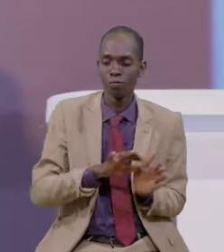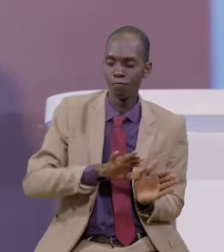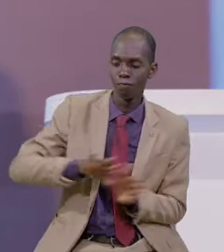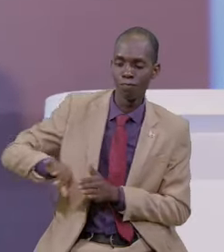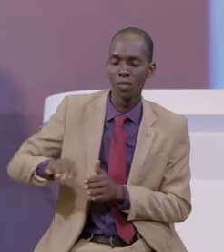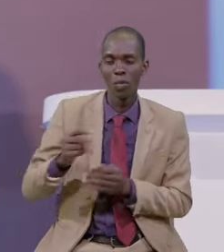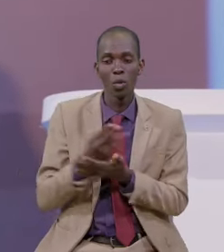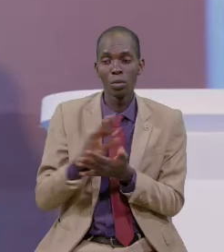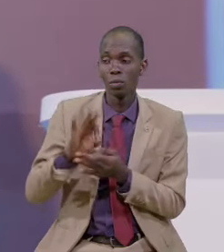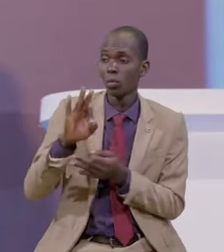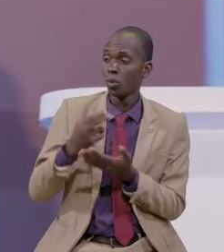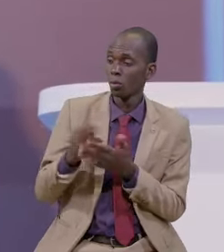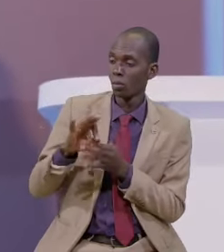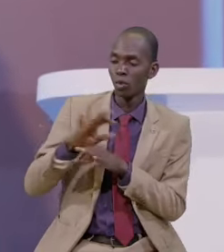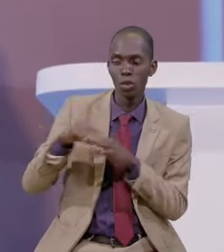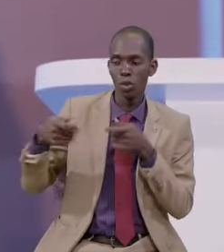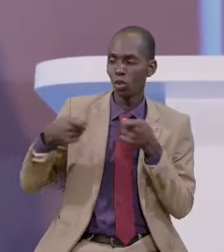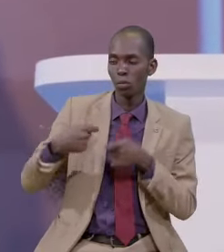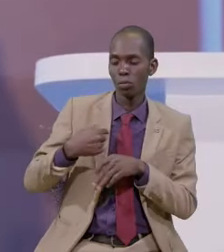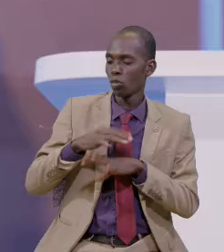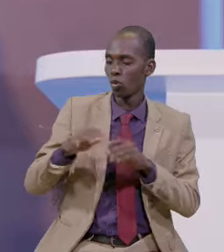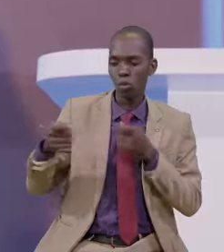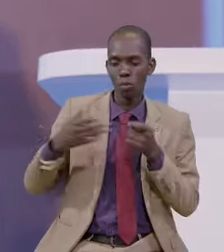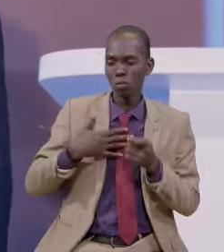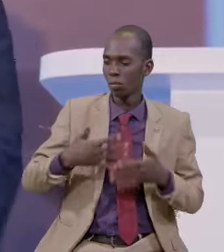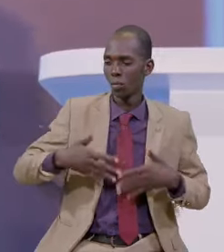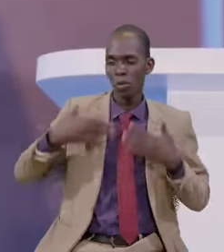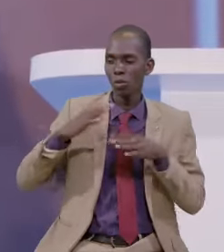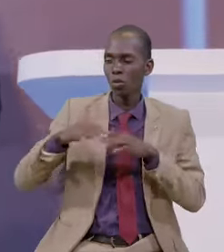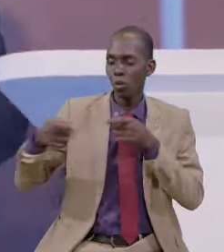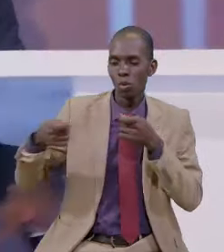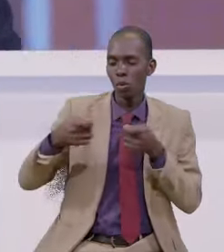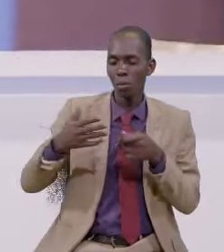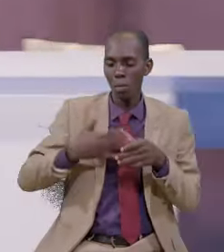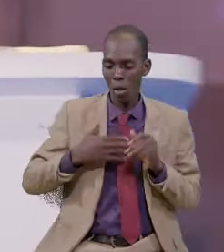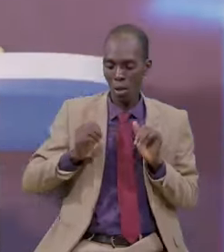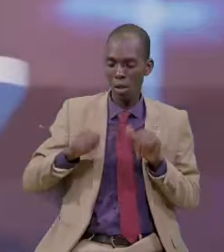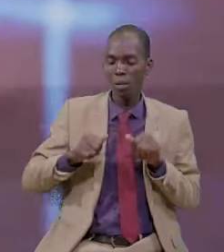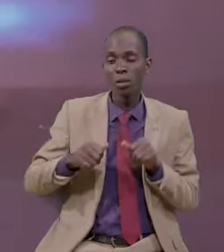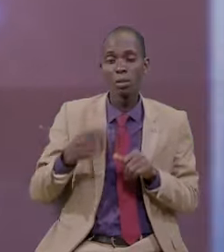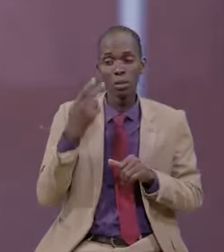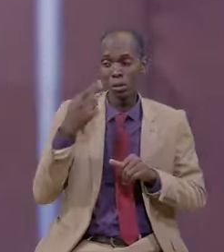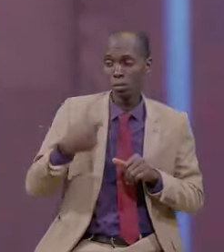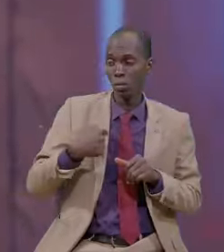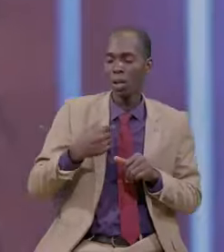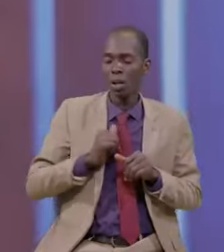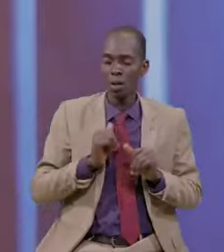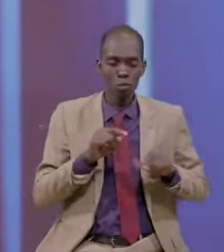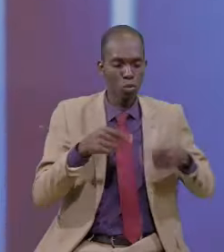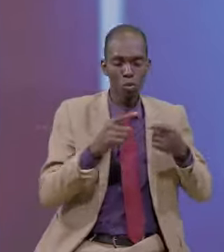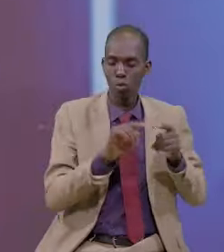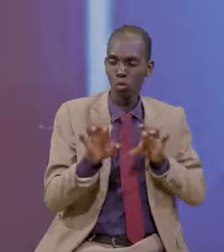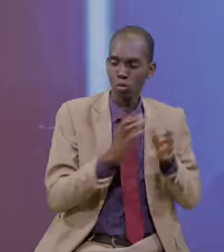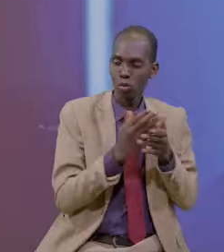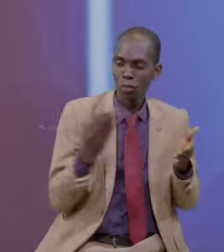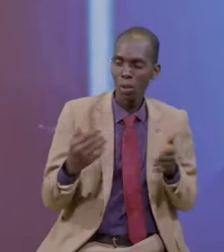Ghost, don't control me, don't control my life, don't control my activity. I am, you know, going to do something, I'm going to